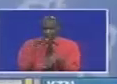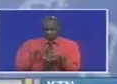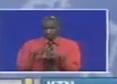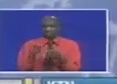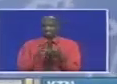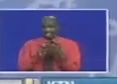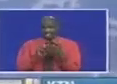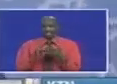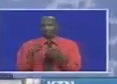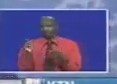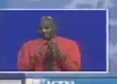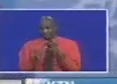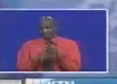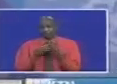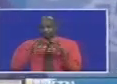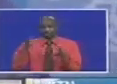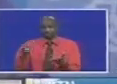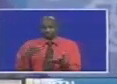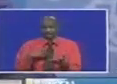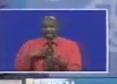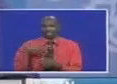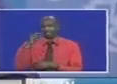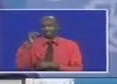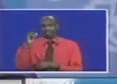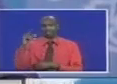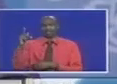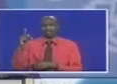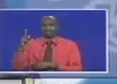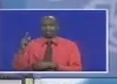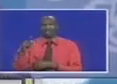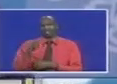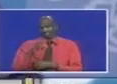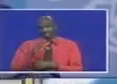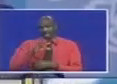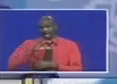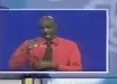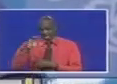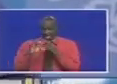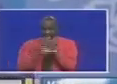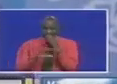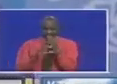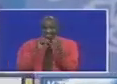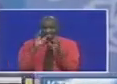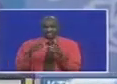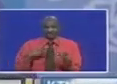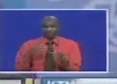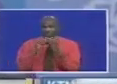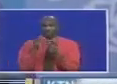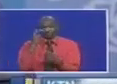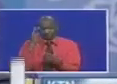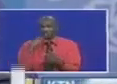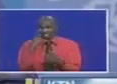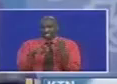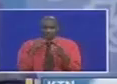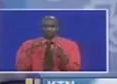in the Ministry of Devolution and Planning, and Nick Wasuna, the Country Director of World Vision, just shedding more light on what's happening across the